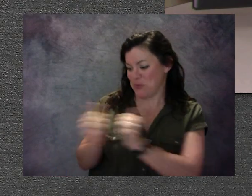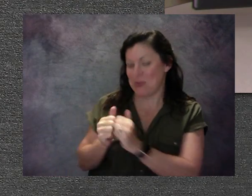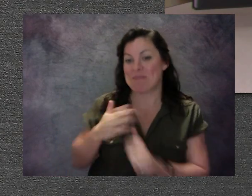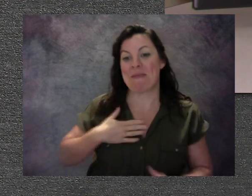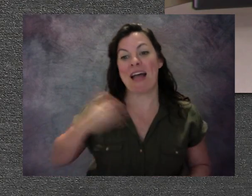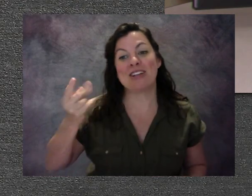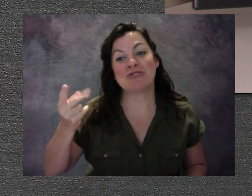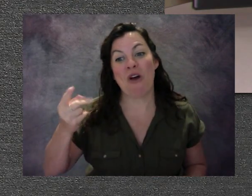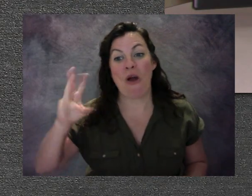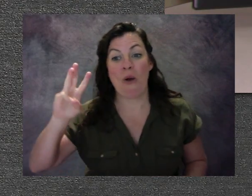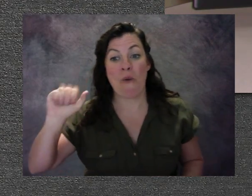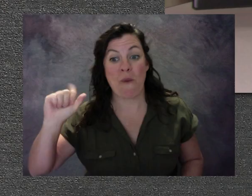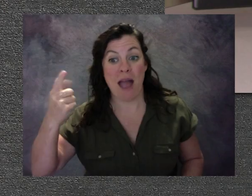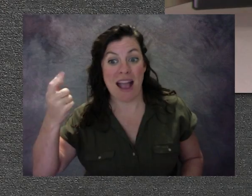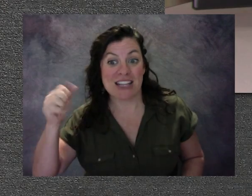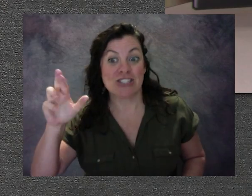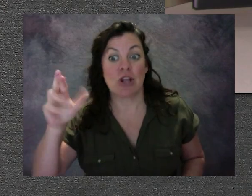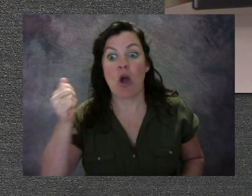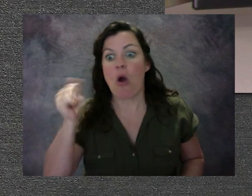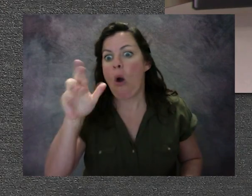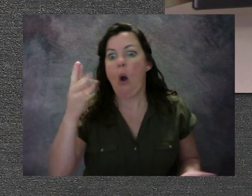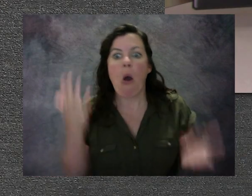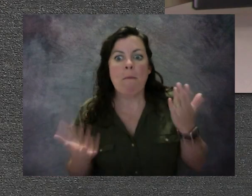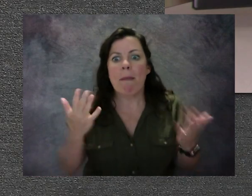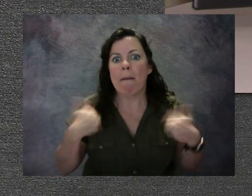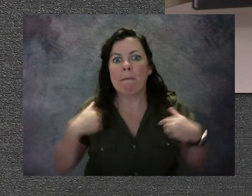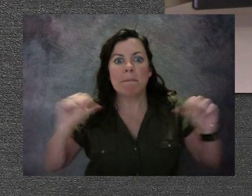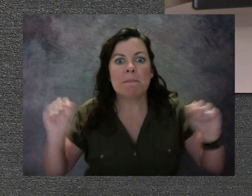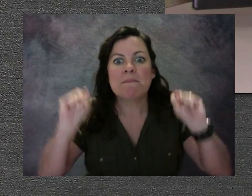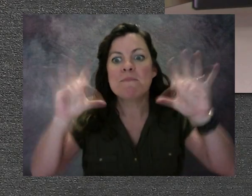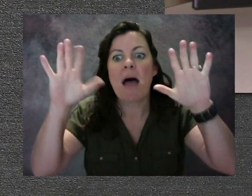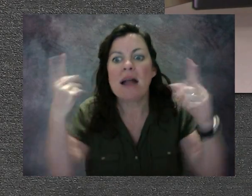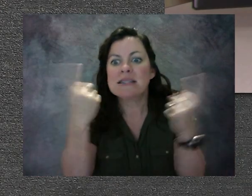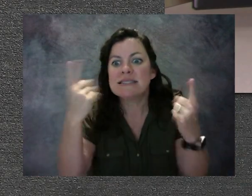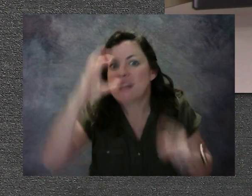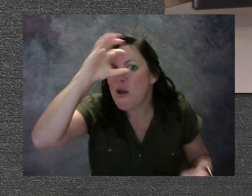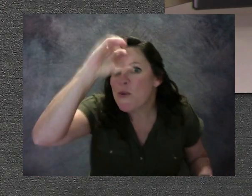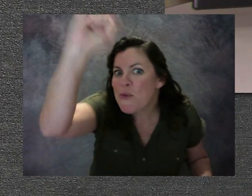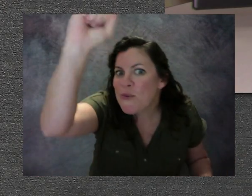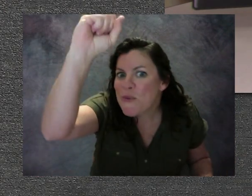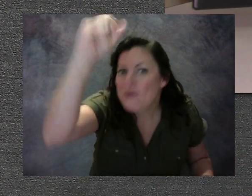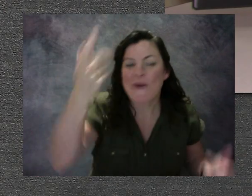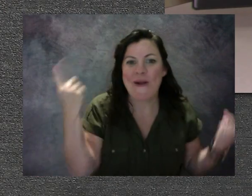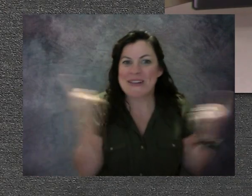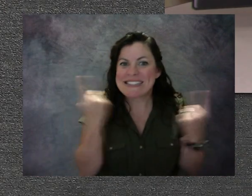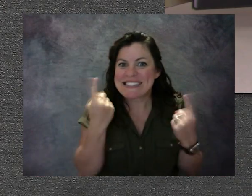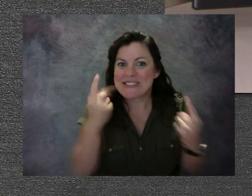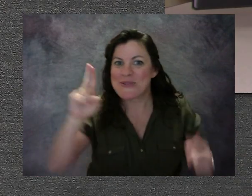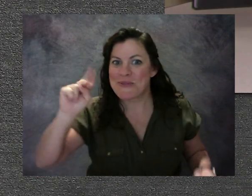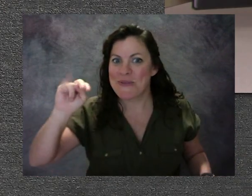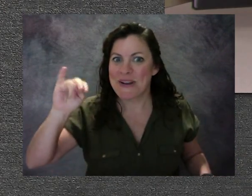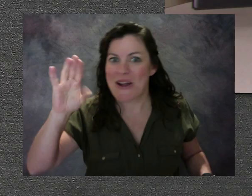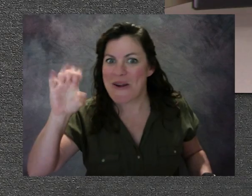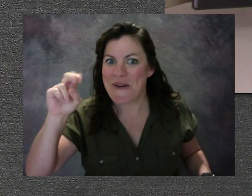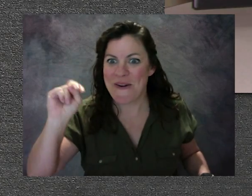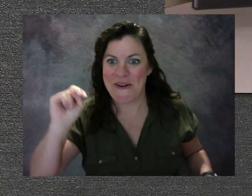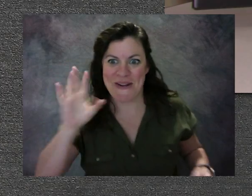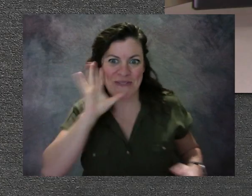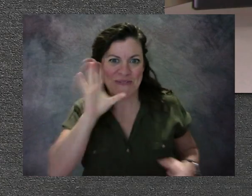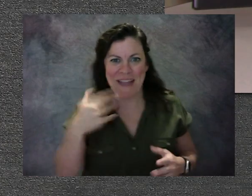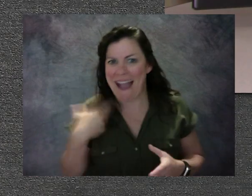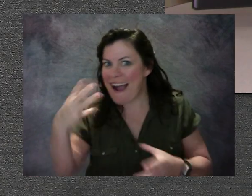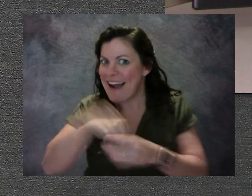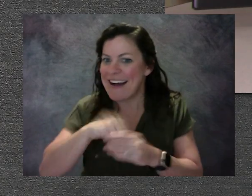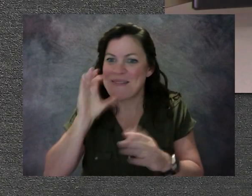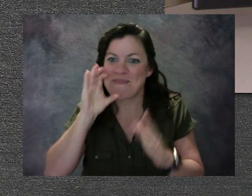get magical and include a unicorn. I'm thinking of all the colors and things I could add in the background with that